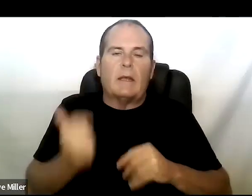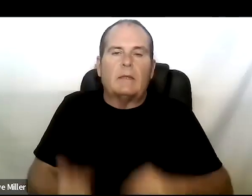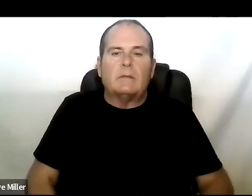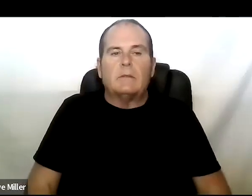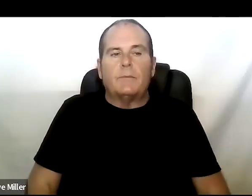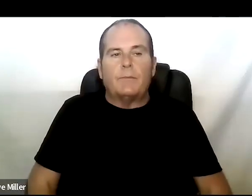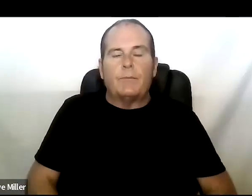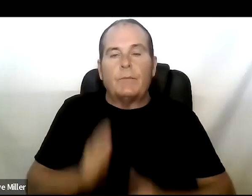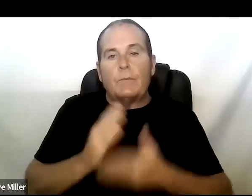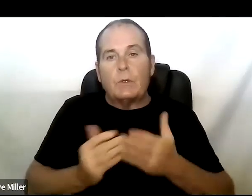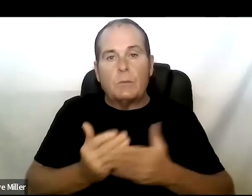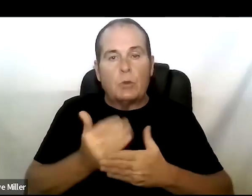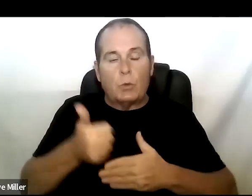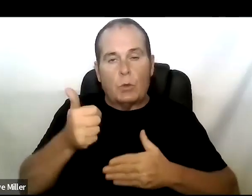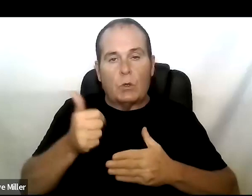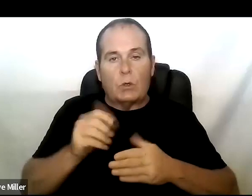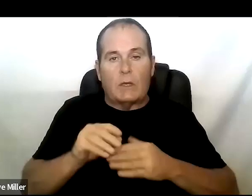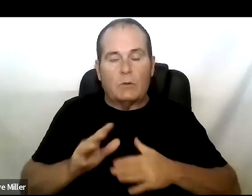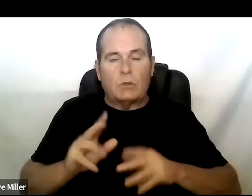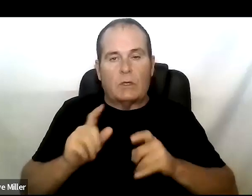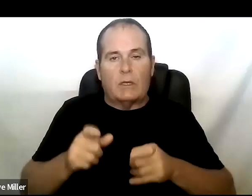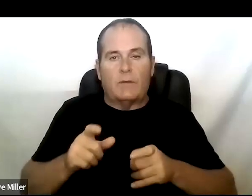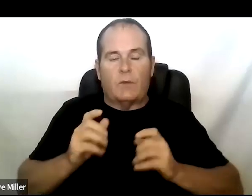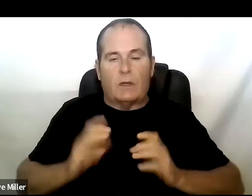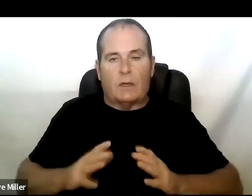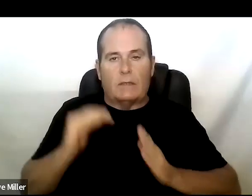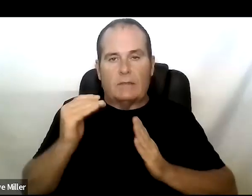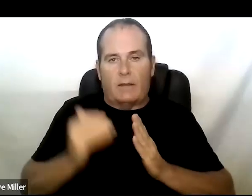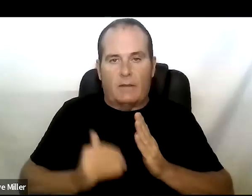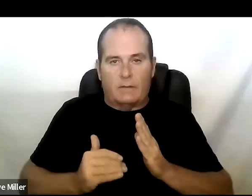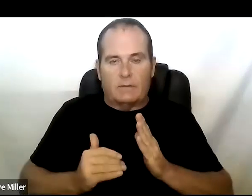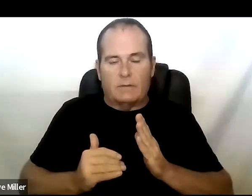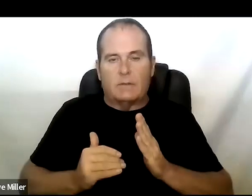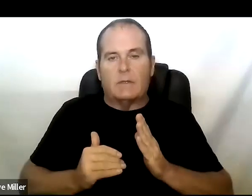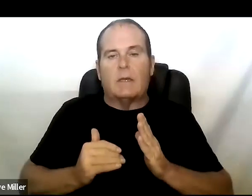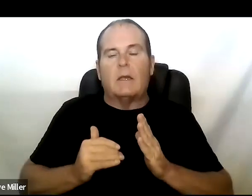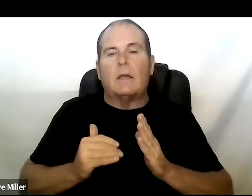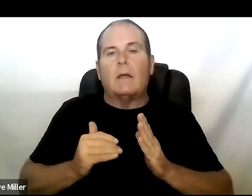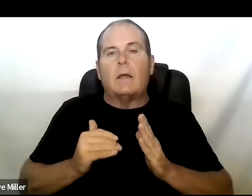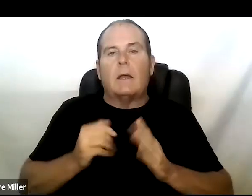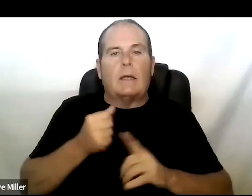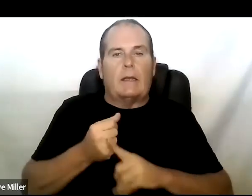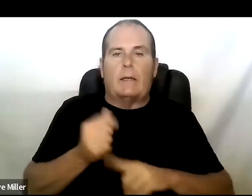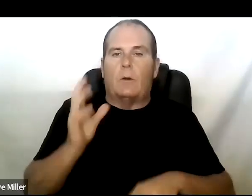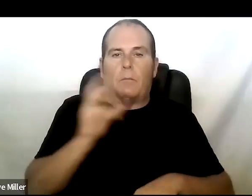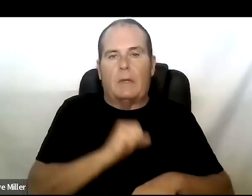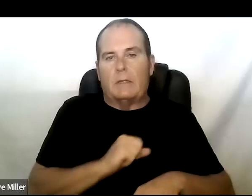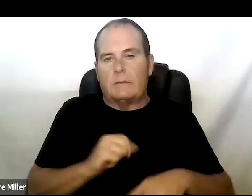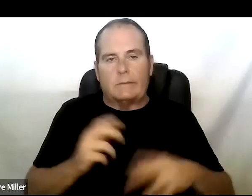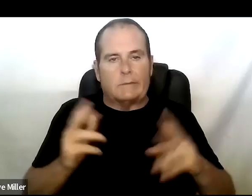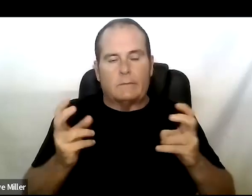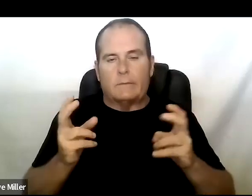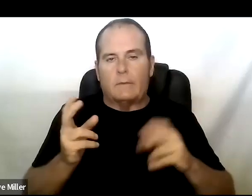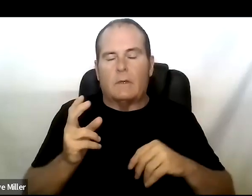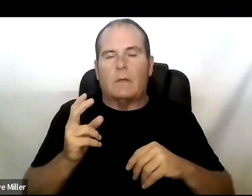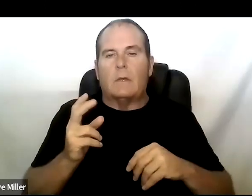Some newer counselors give the clients a list. This is a hit or miss. Sometimes counselors